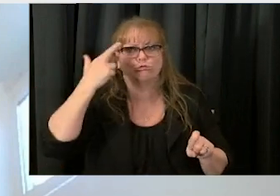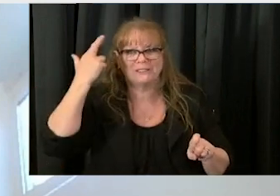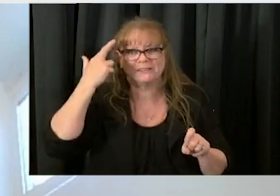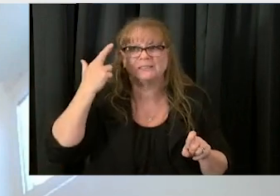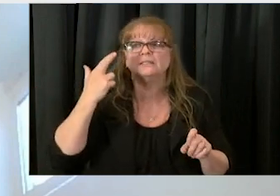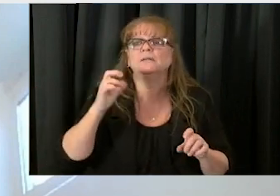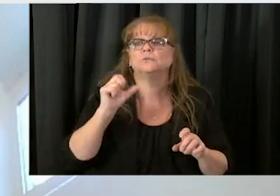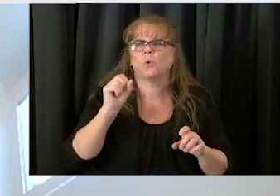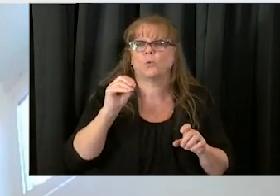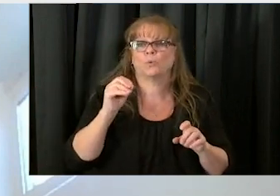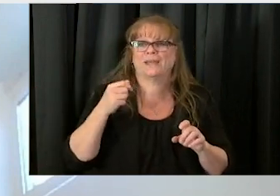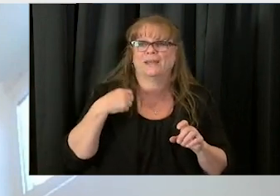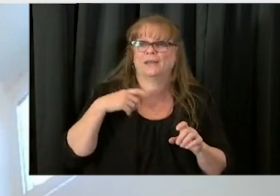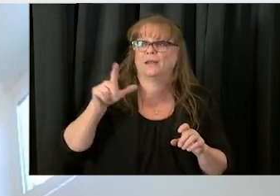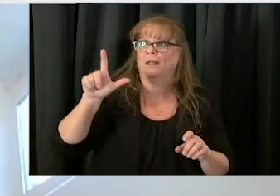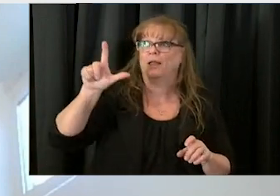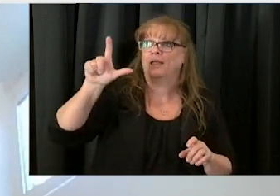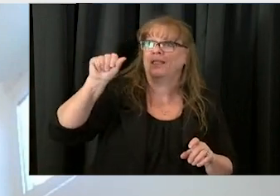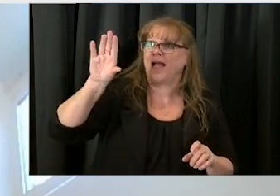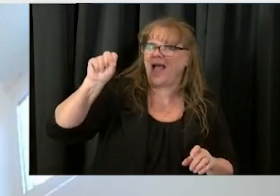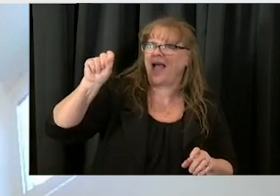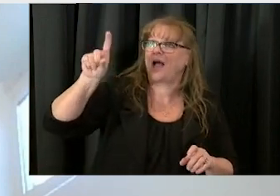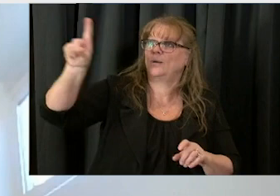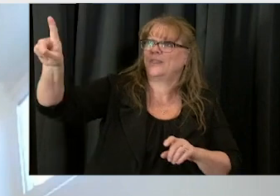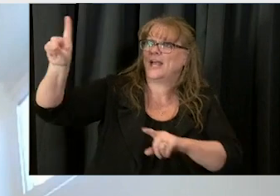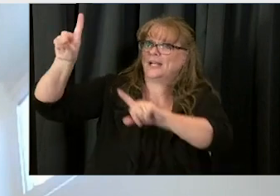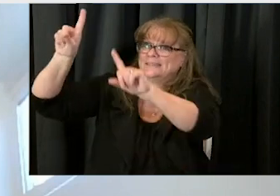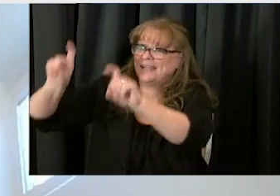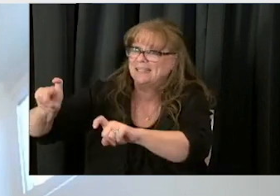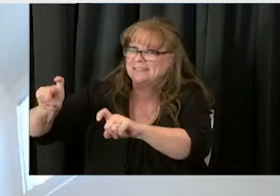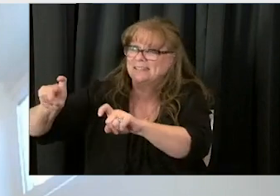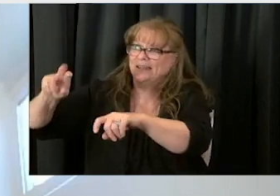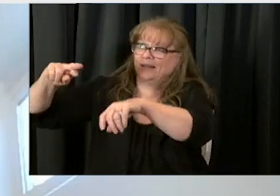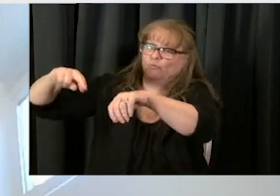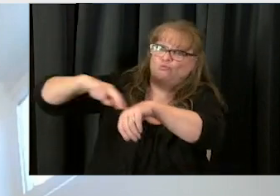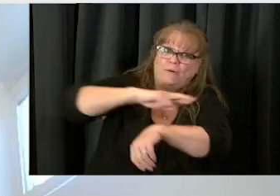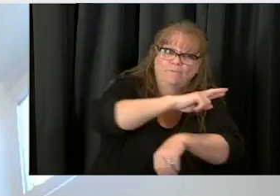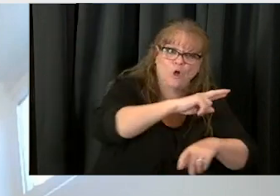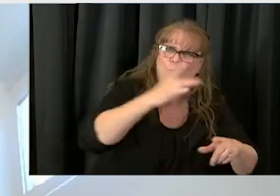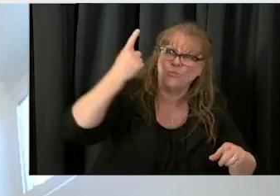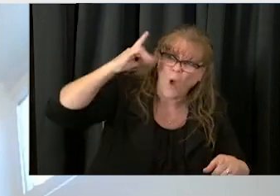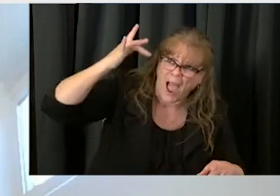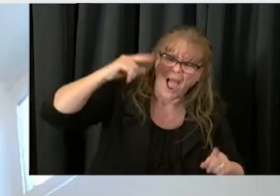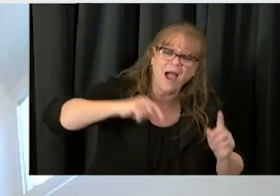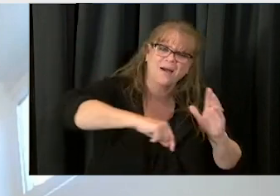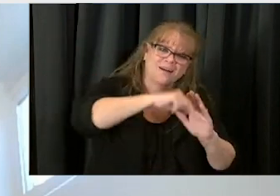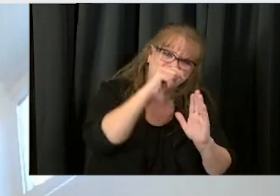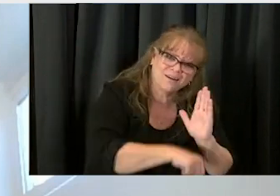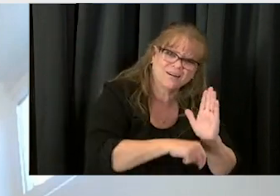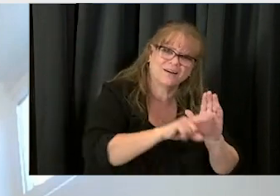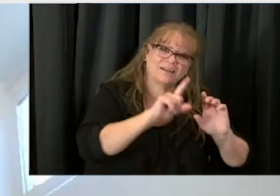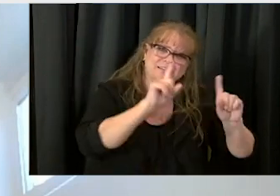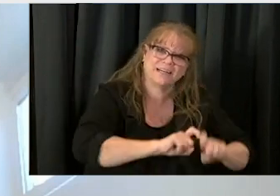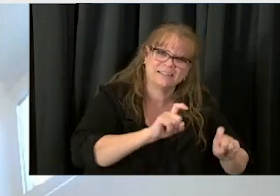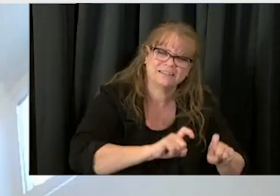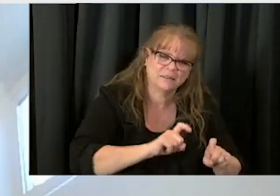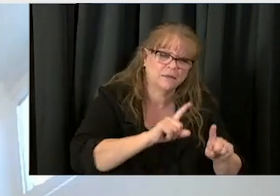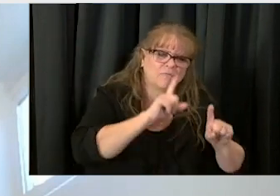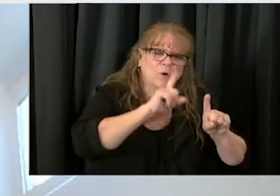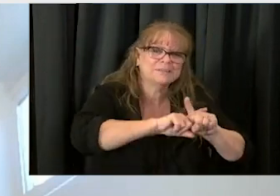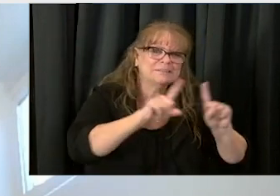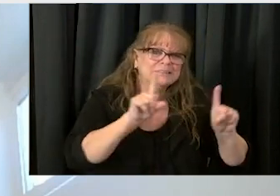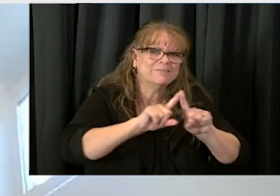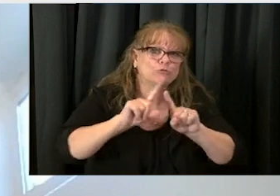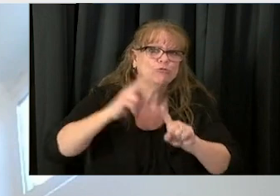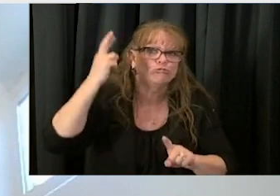doing all that we can to identify every variant, not just this variant, but there are others as well that we are looking for to make sure that we have a